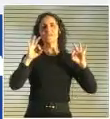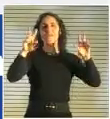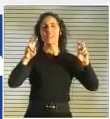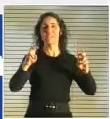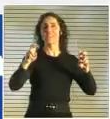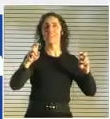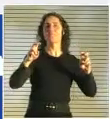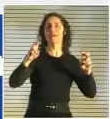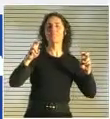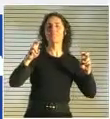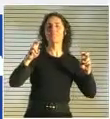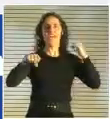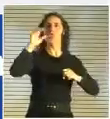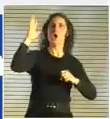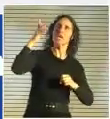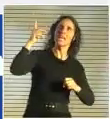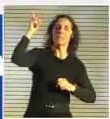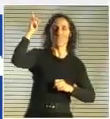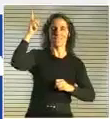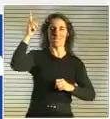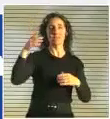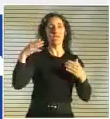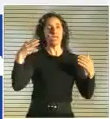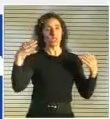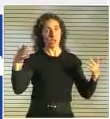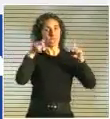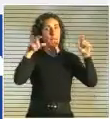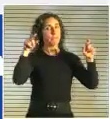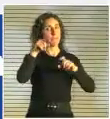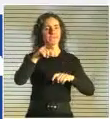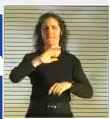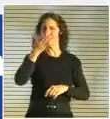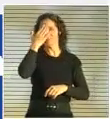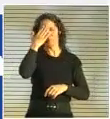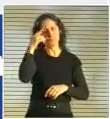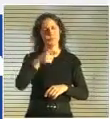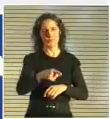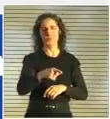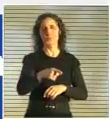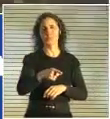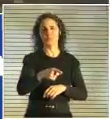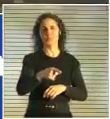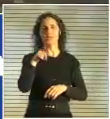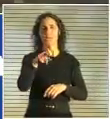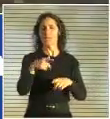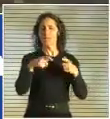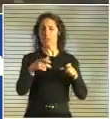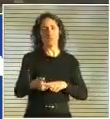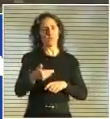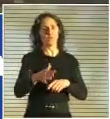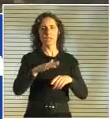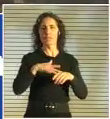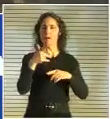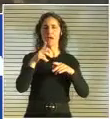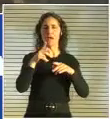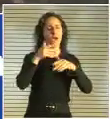has a key role to play. Sectors has a key role to play in really addressing their sustainability issues to move forward the global